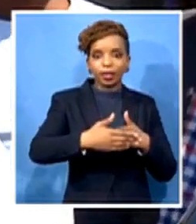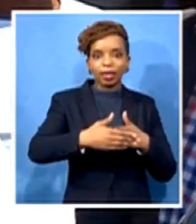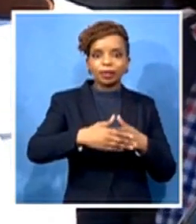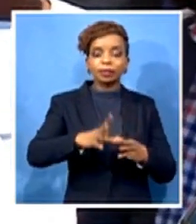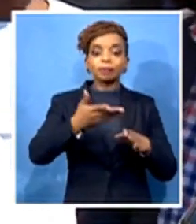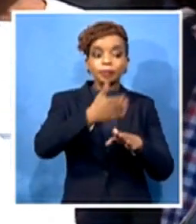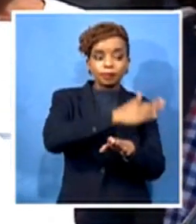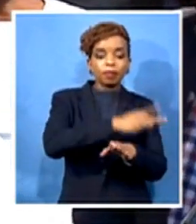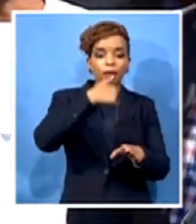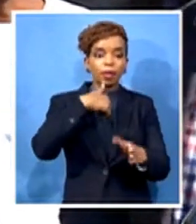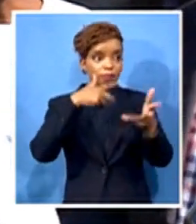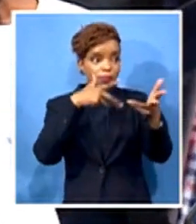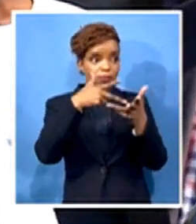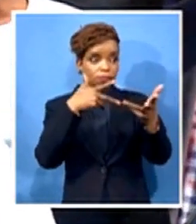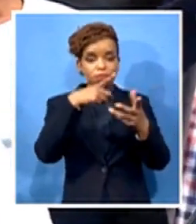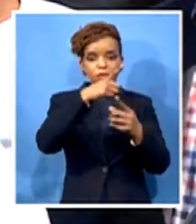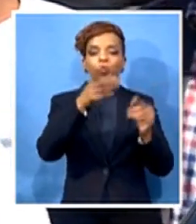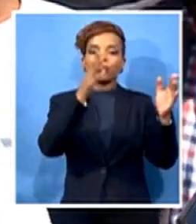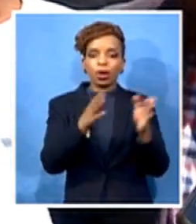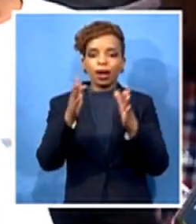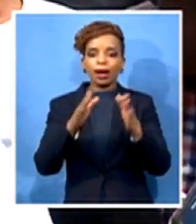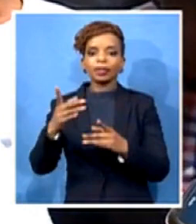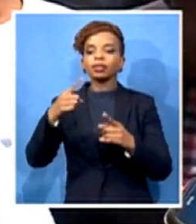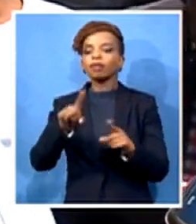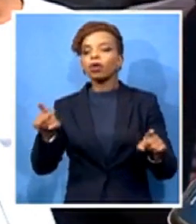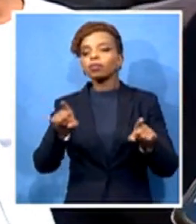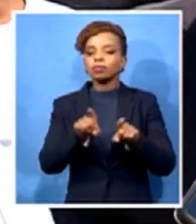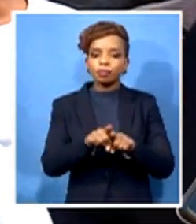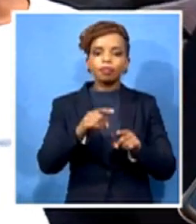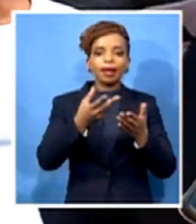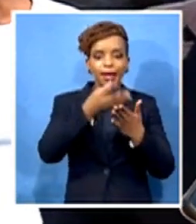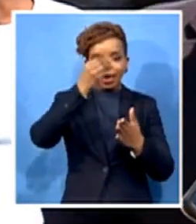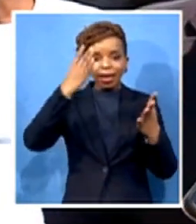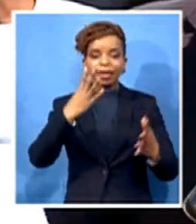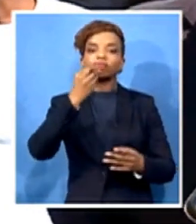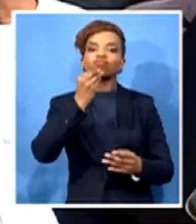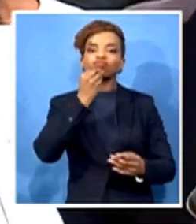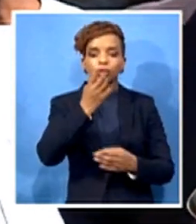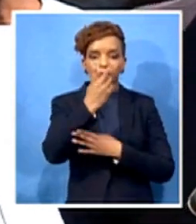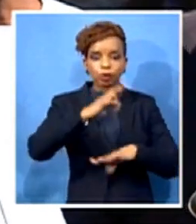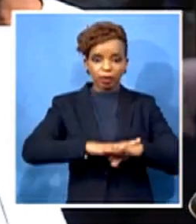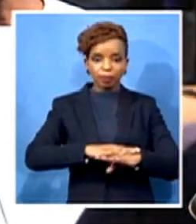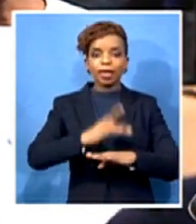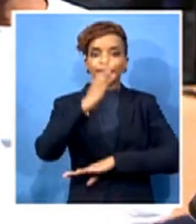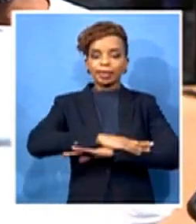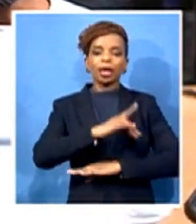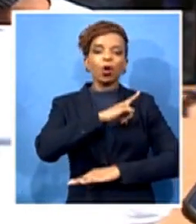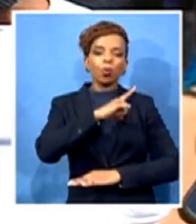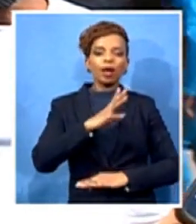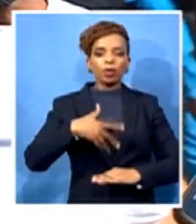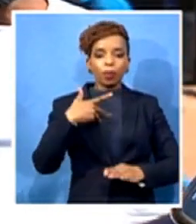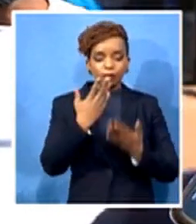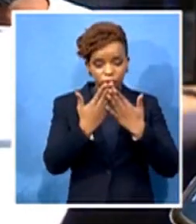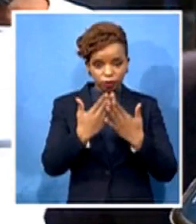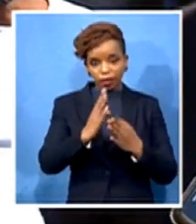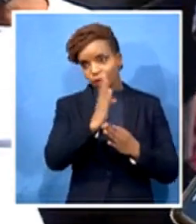to be fed at least twice a day so that they can also do afternoon classes and weekends to also be fed and be transported